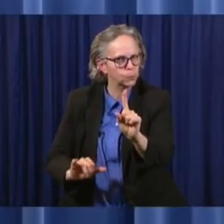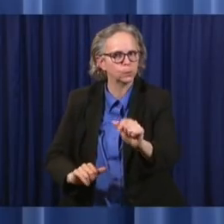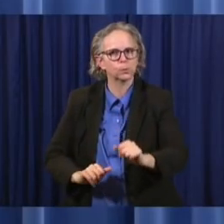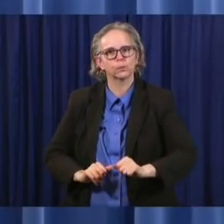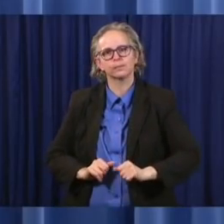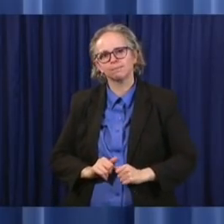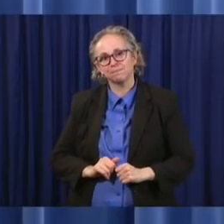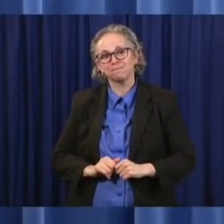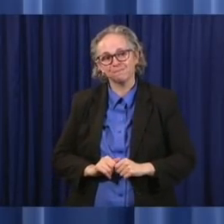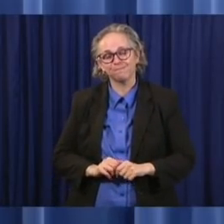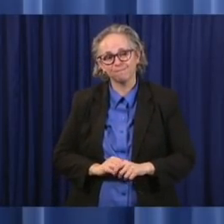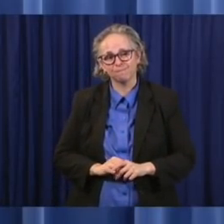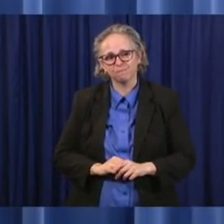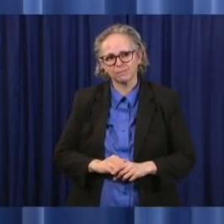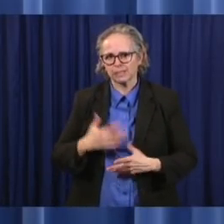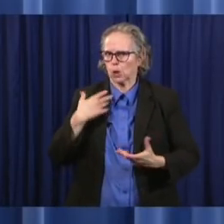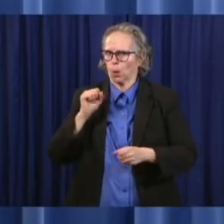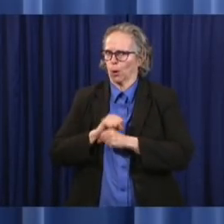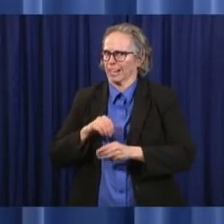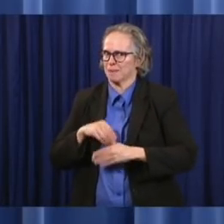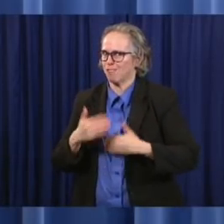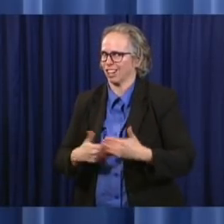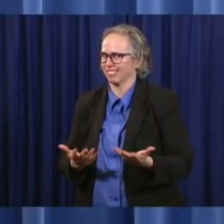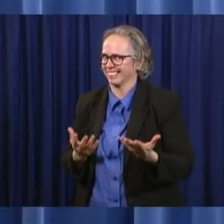So, work in progress.